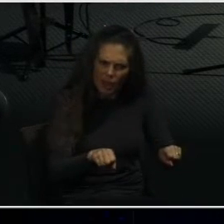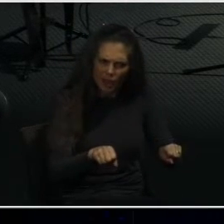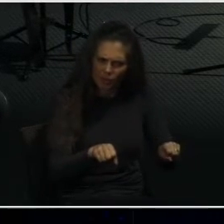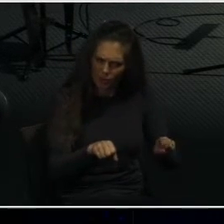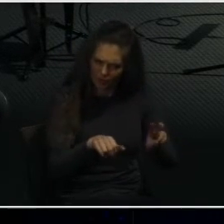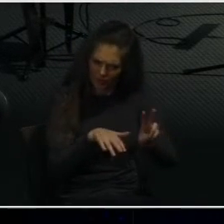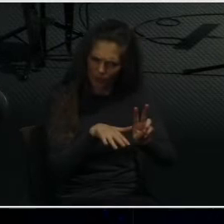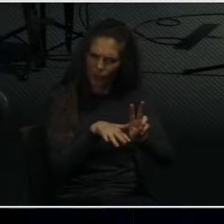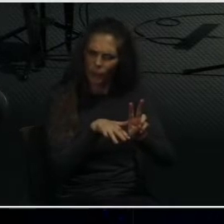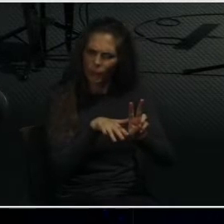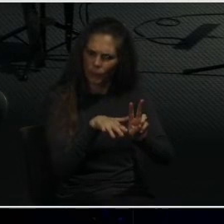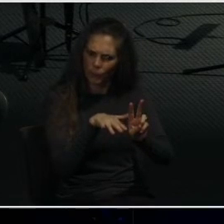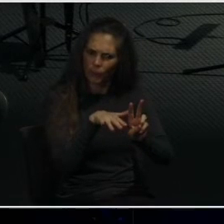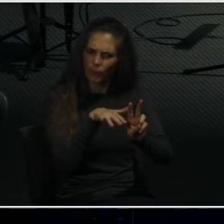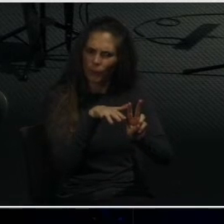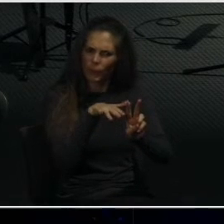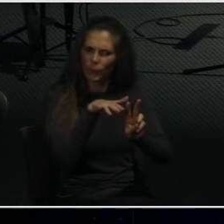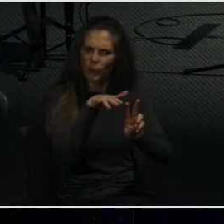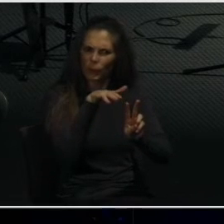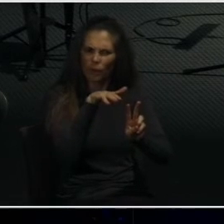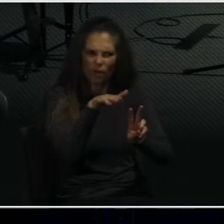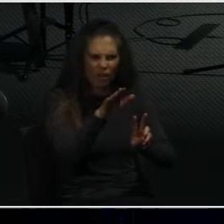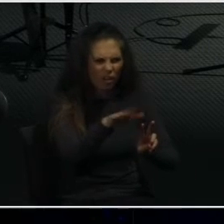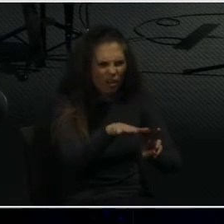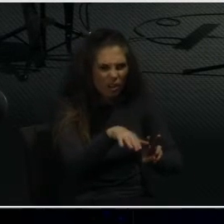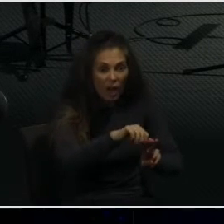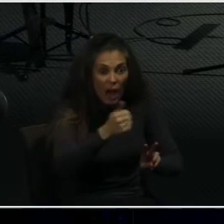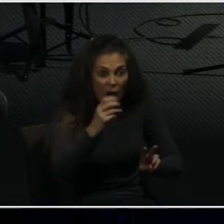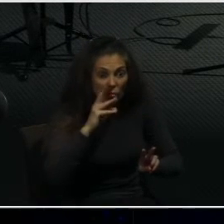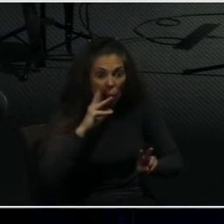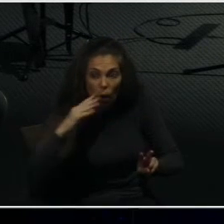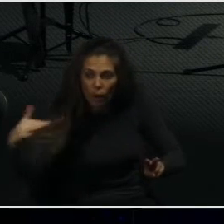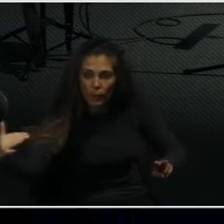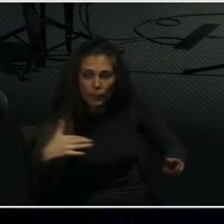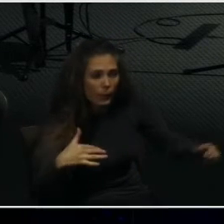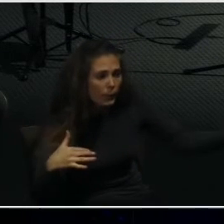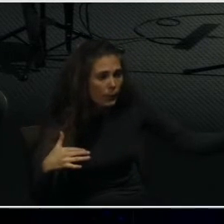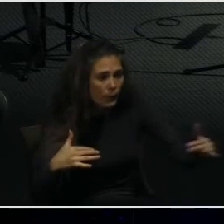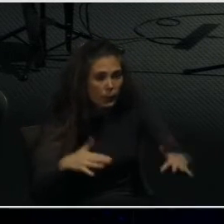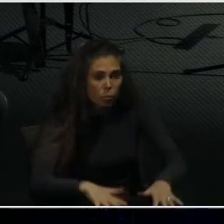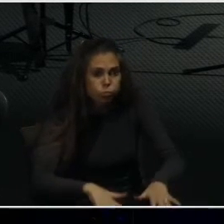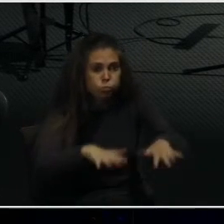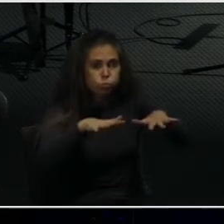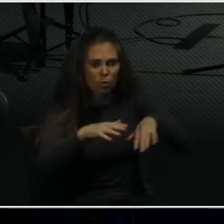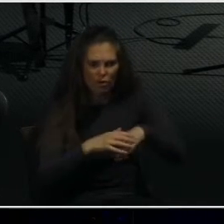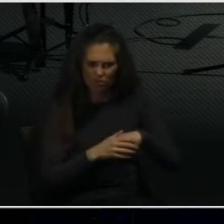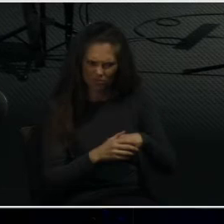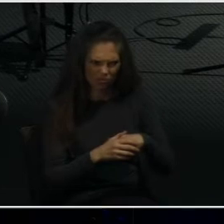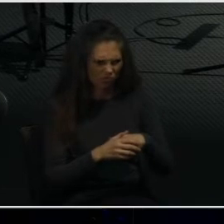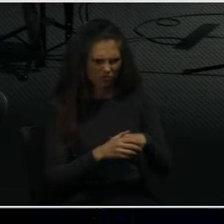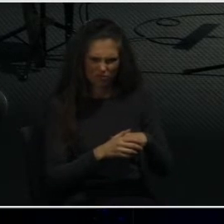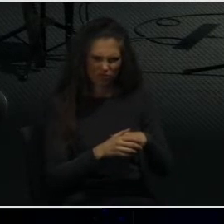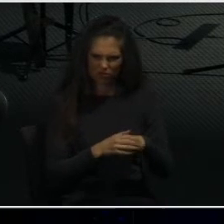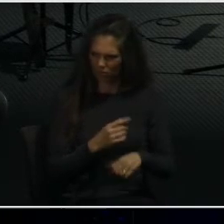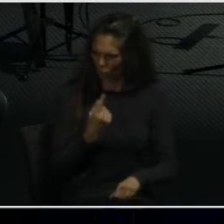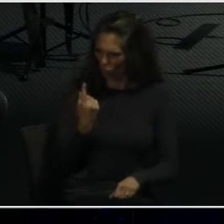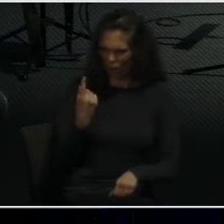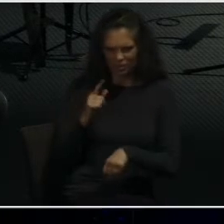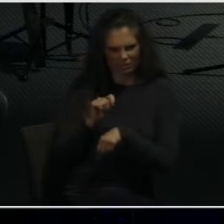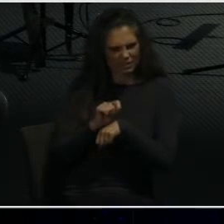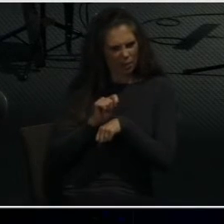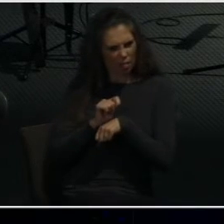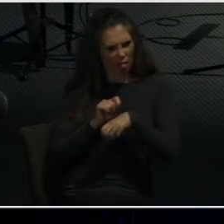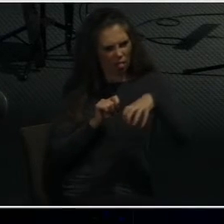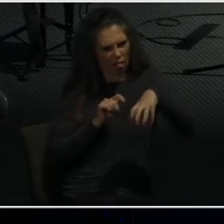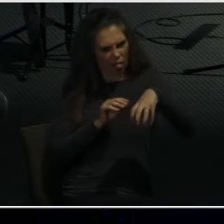there are no other streams that are feeding this stream. It's coming just from the temple. And